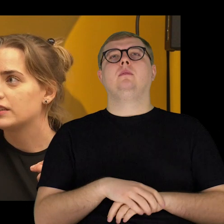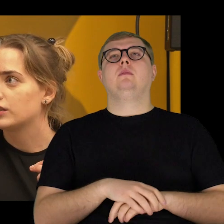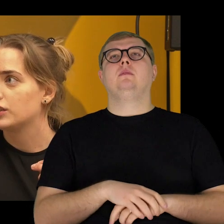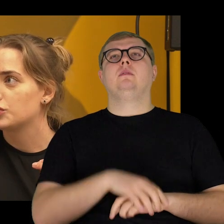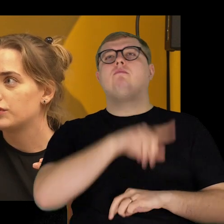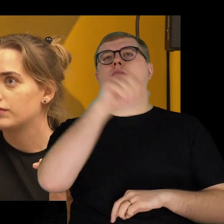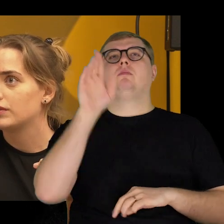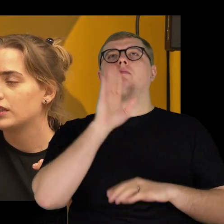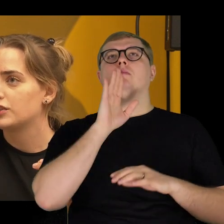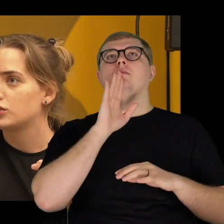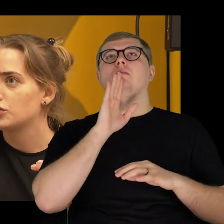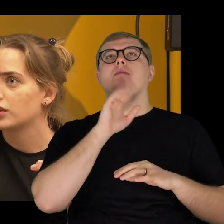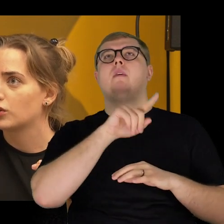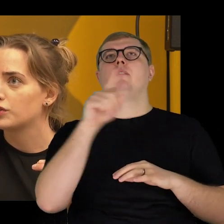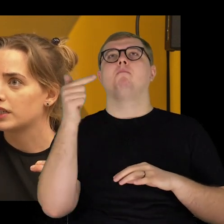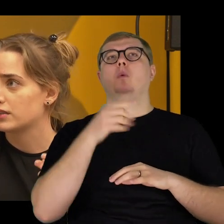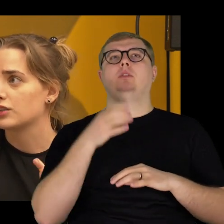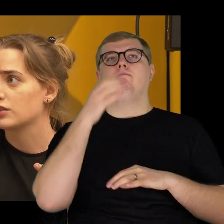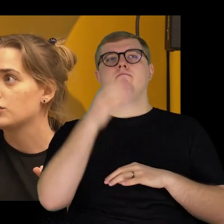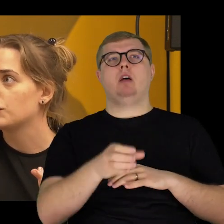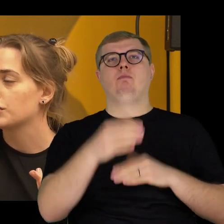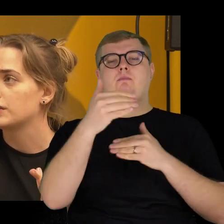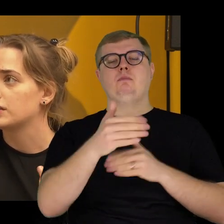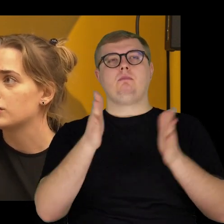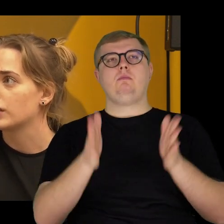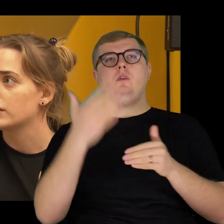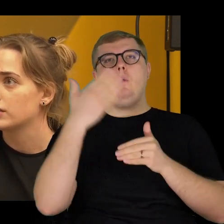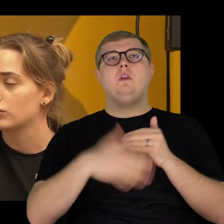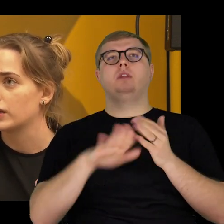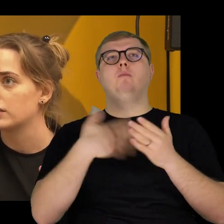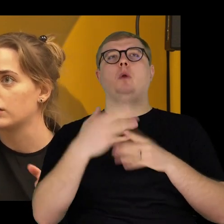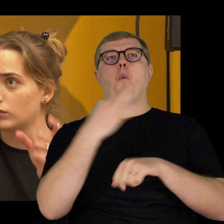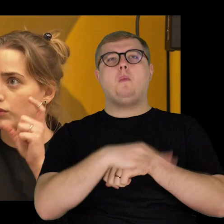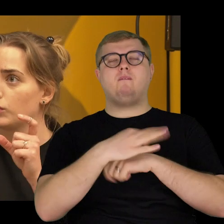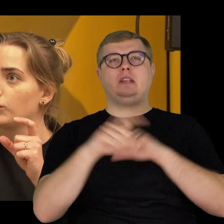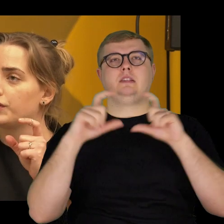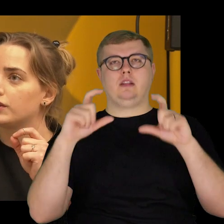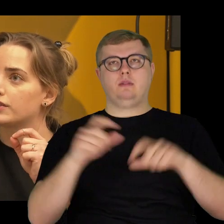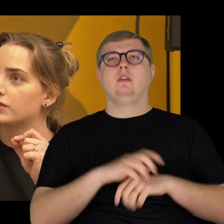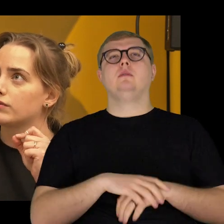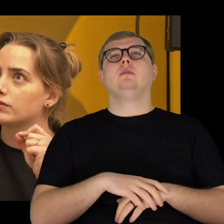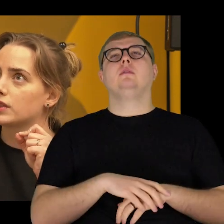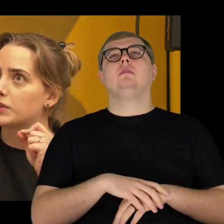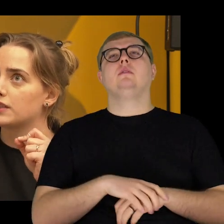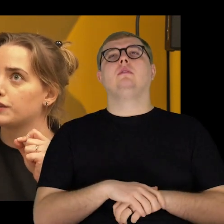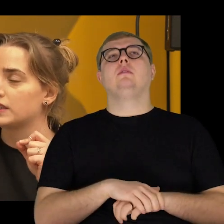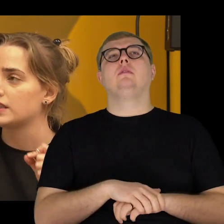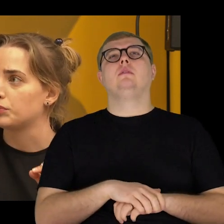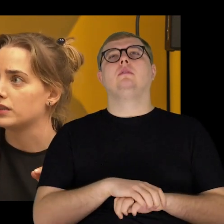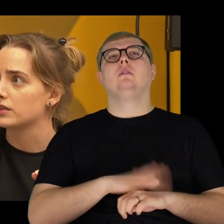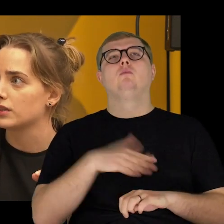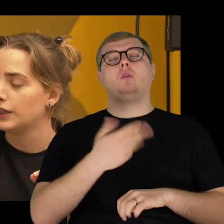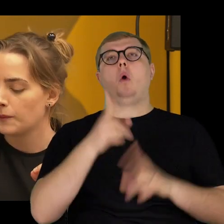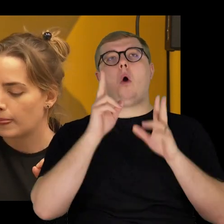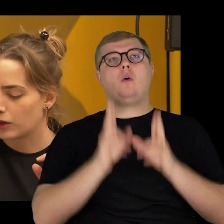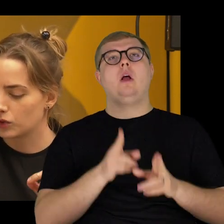embedded into institutional context, such as universities, right? Within the specific